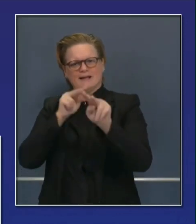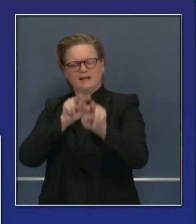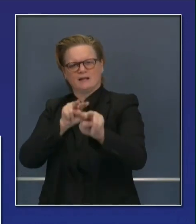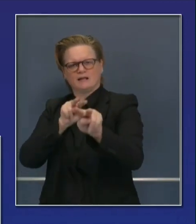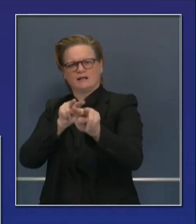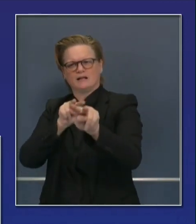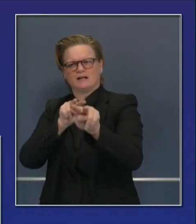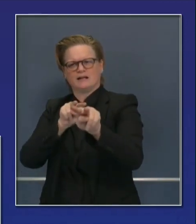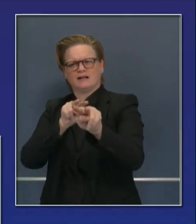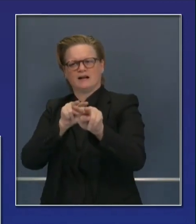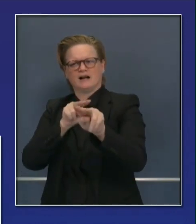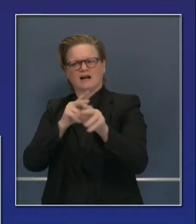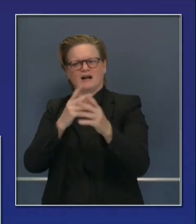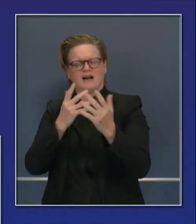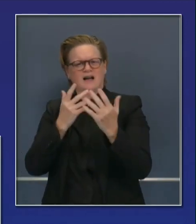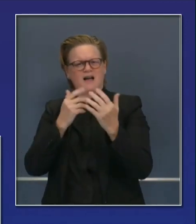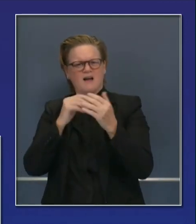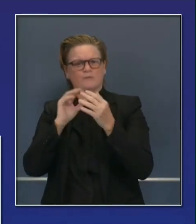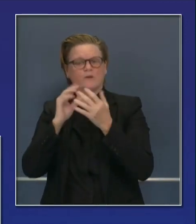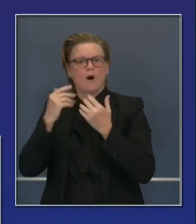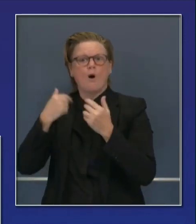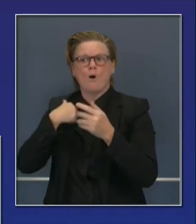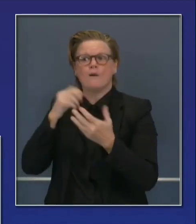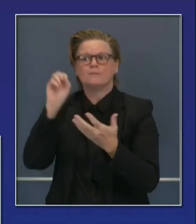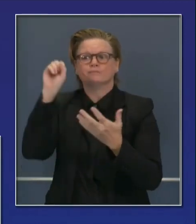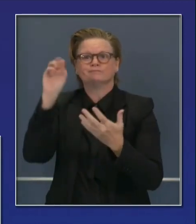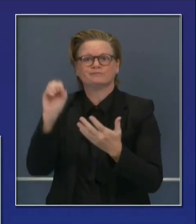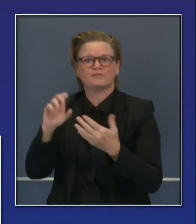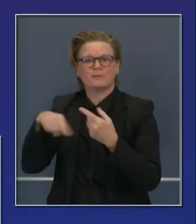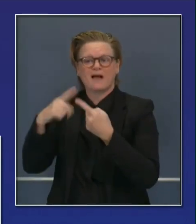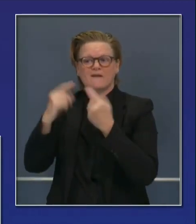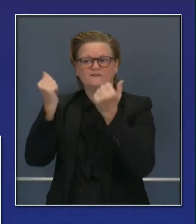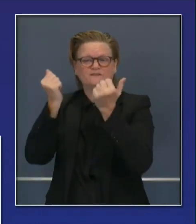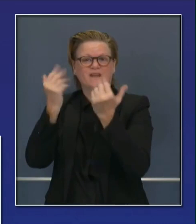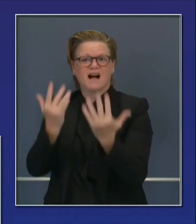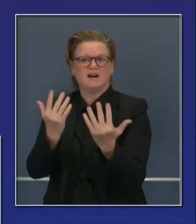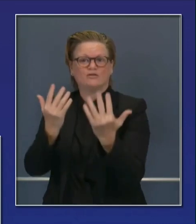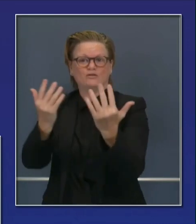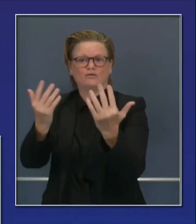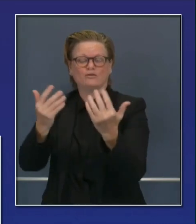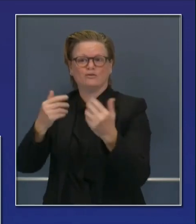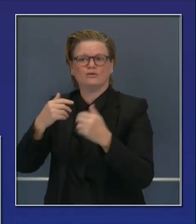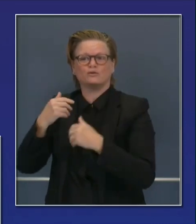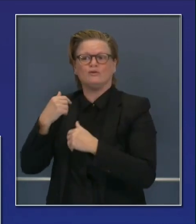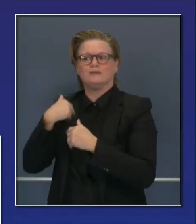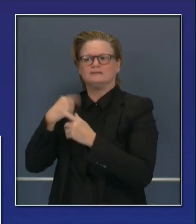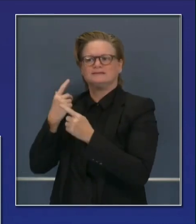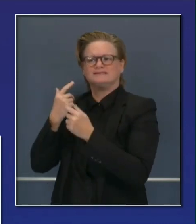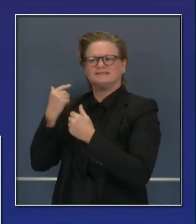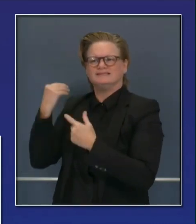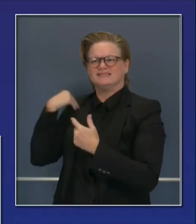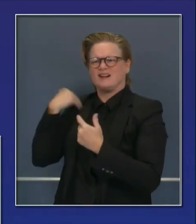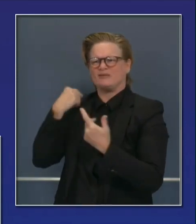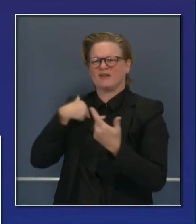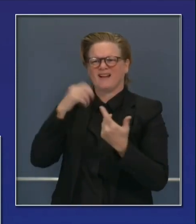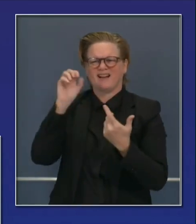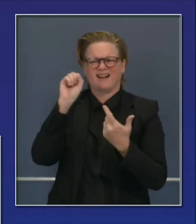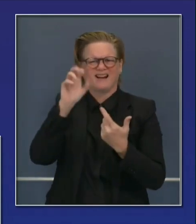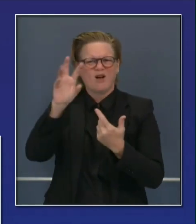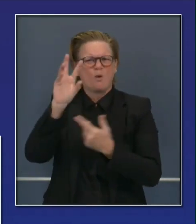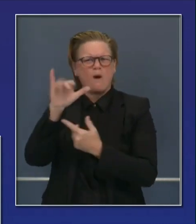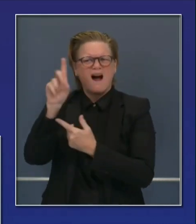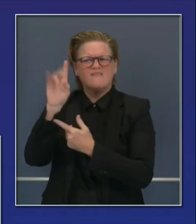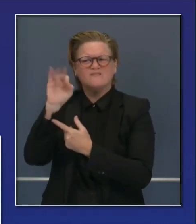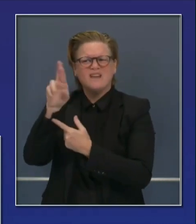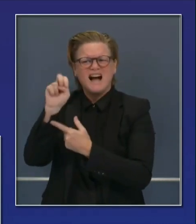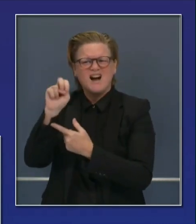wildfires in the state of California. We've talked in the past about wildfire seasons. I think this is a proof point. We're